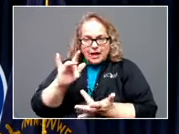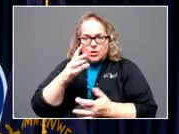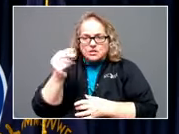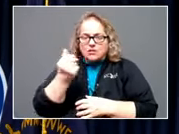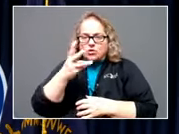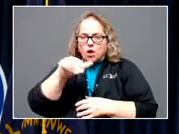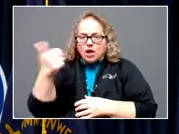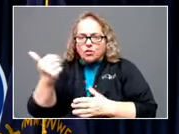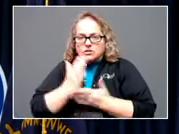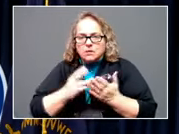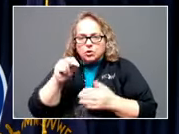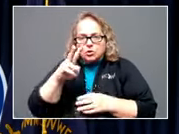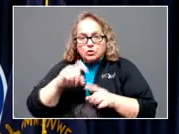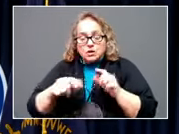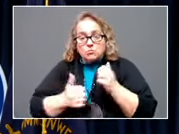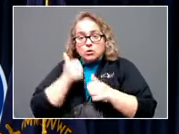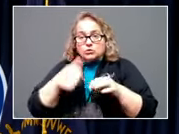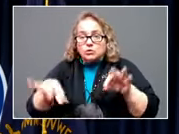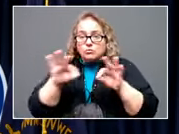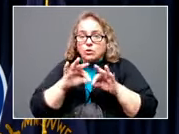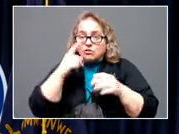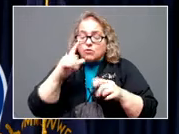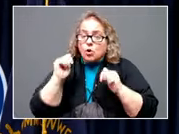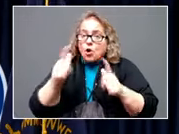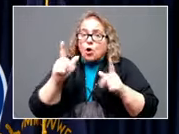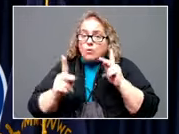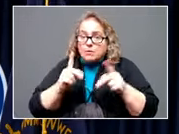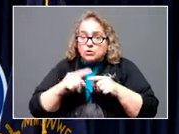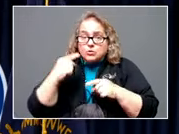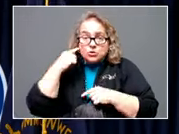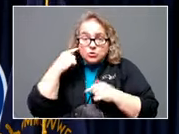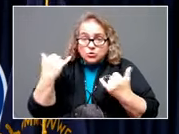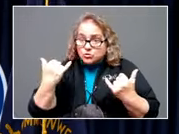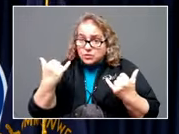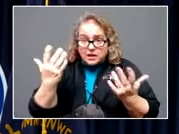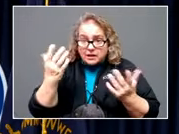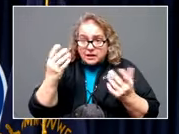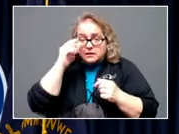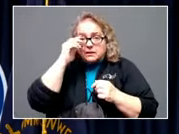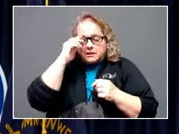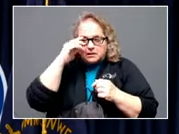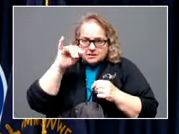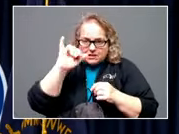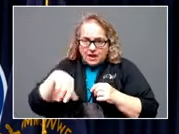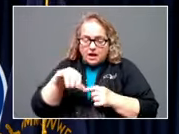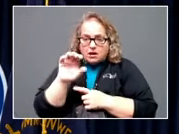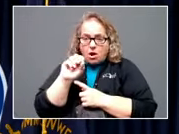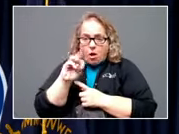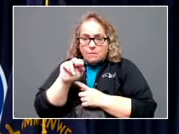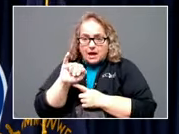most important thing for everyone to hear today is that Omicron has not only come to the